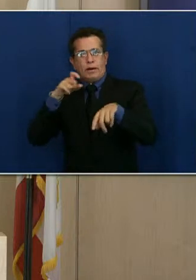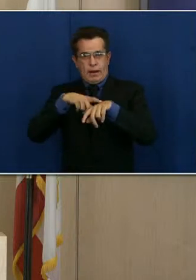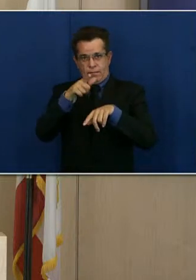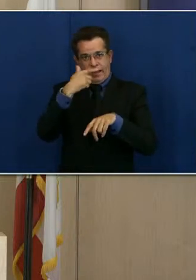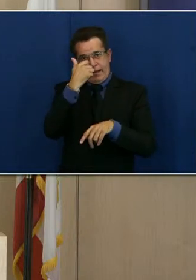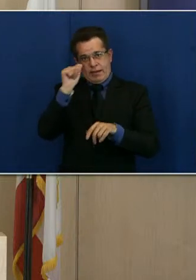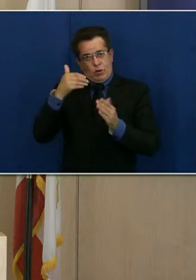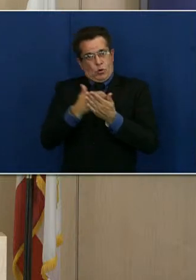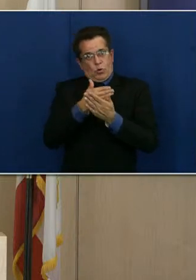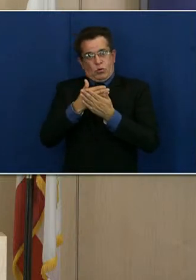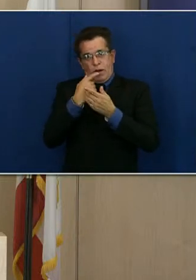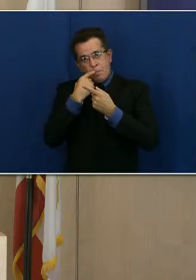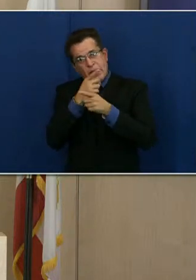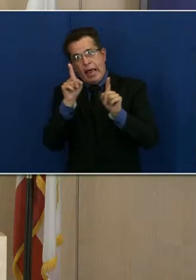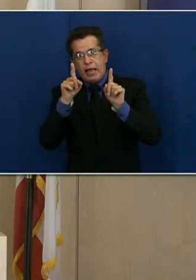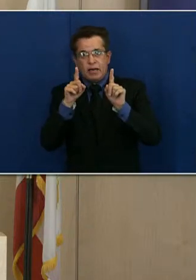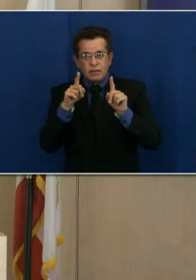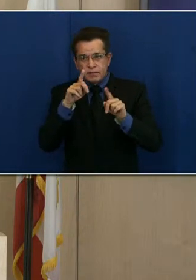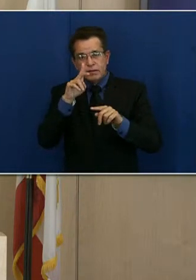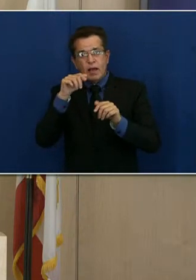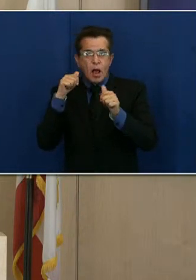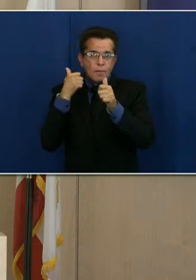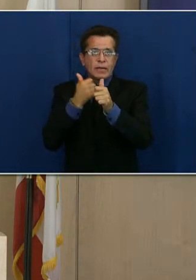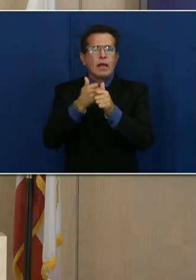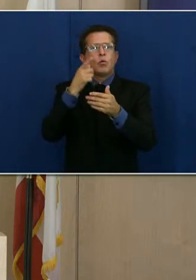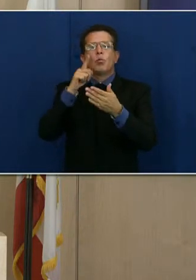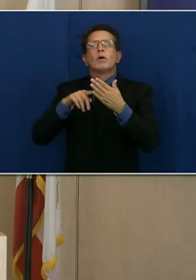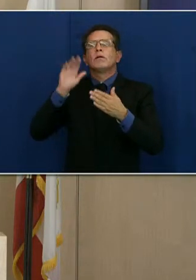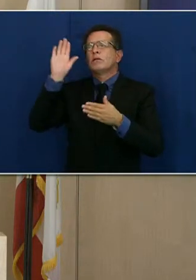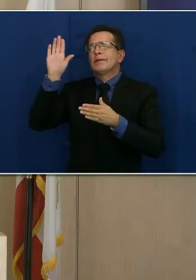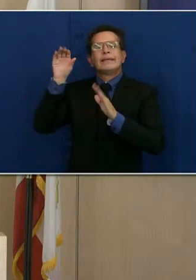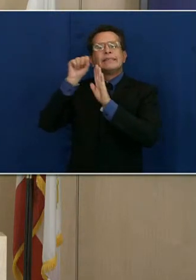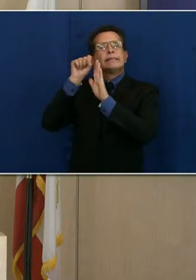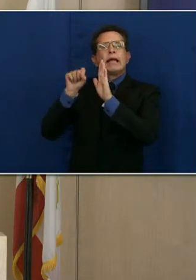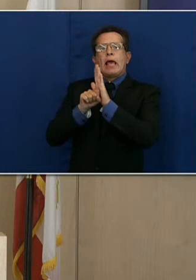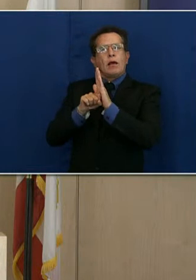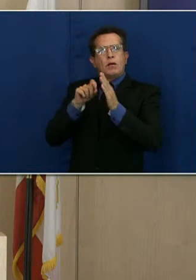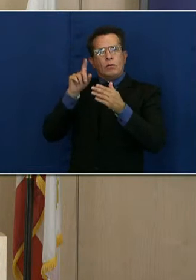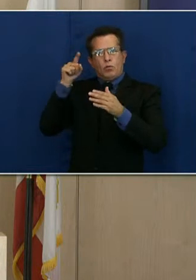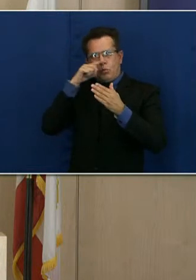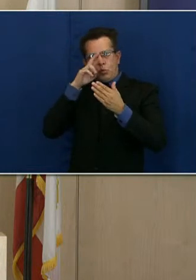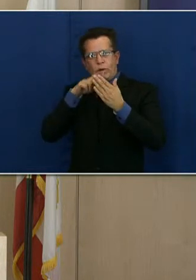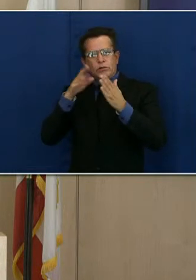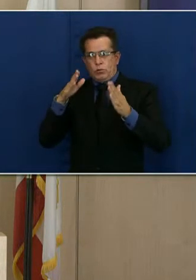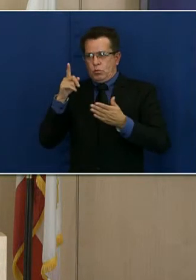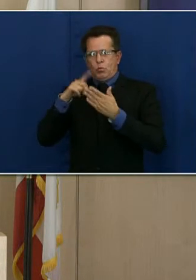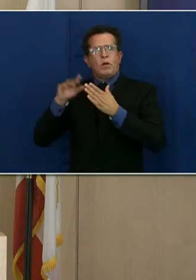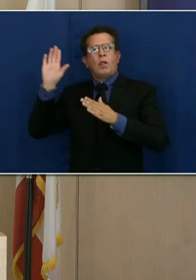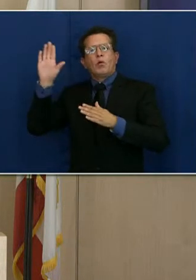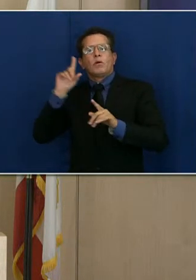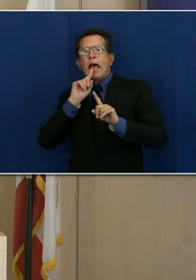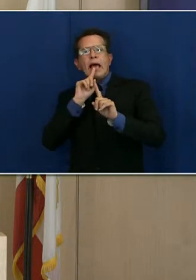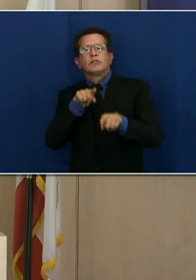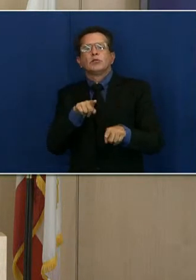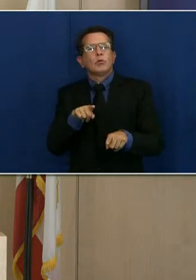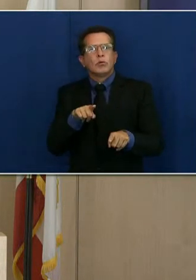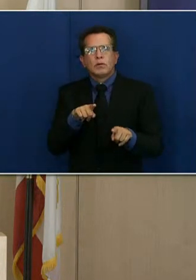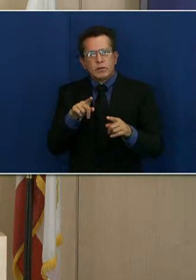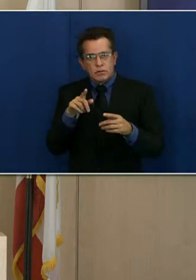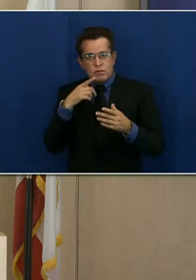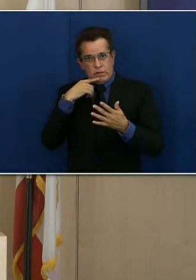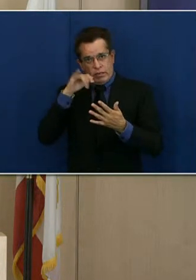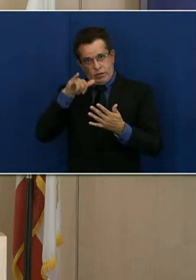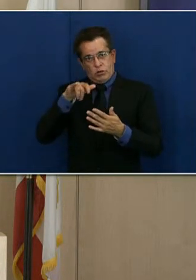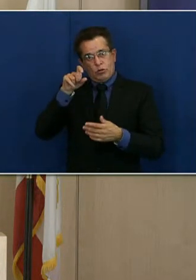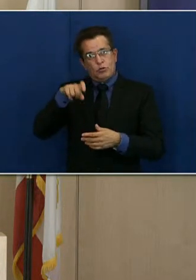update on what, you know, the state and researchers have come back to you and said in terms of, you know,